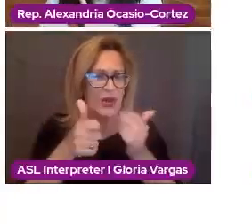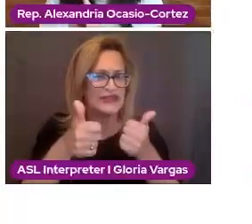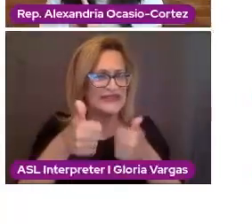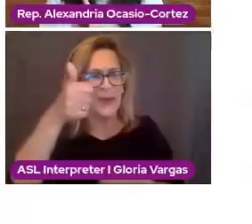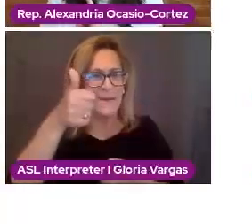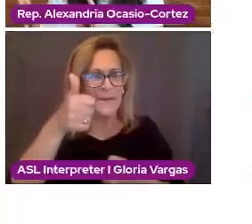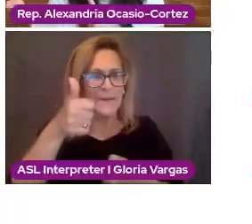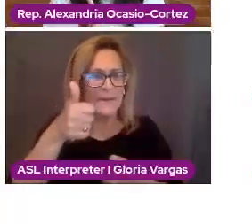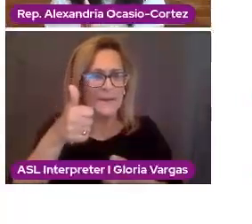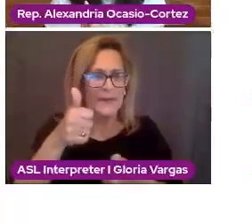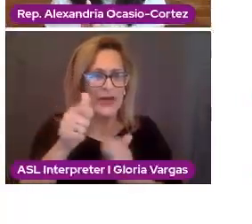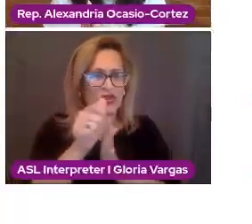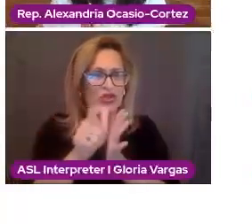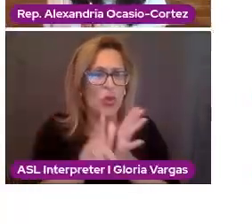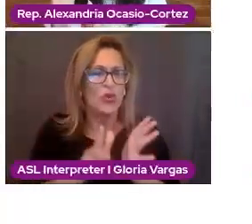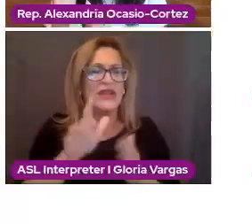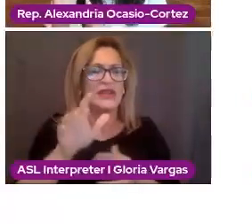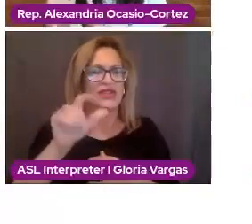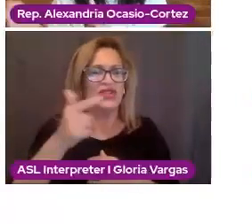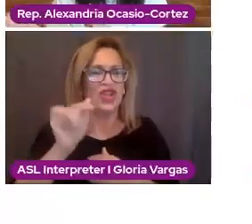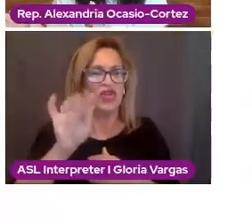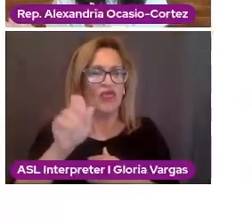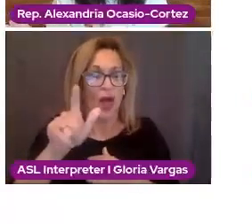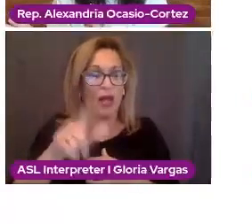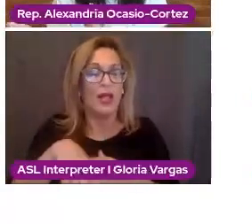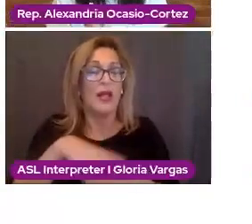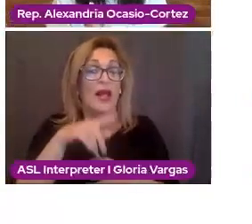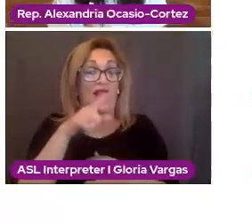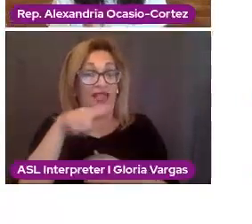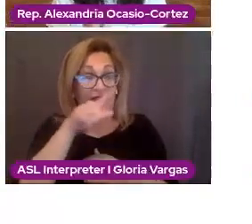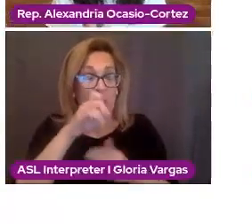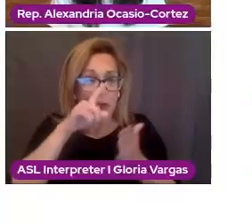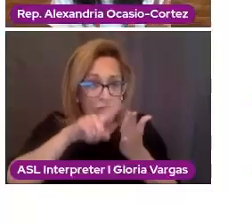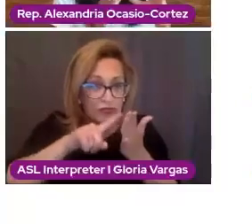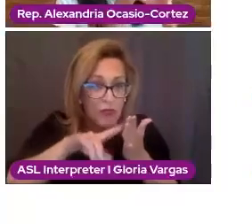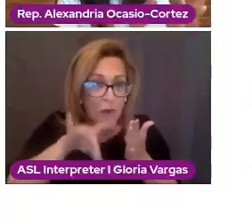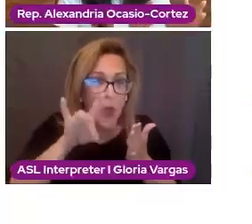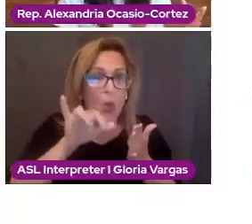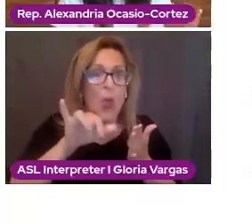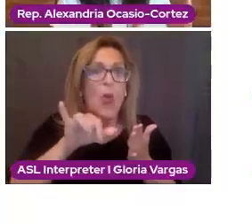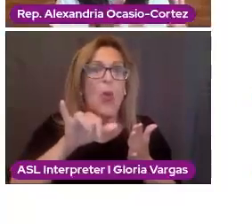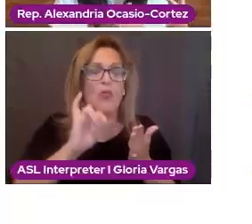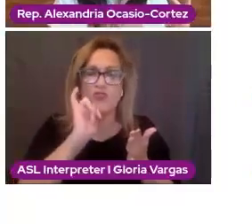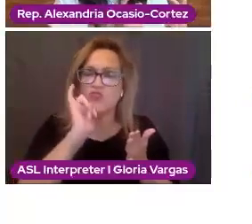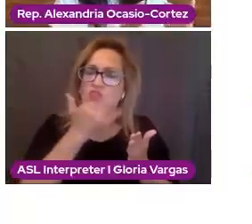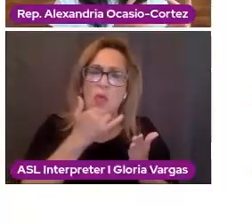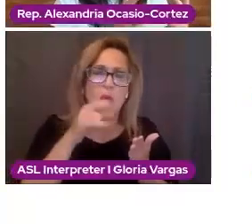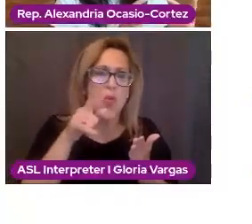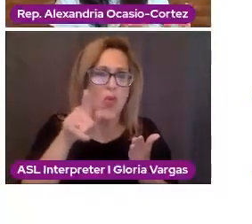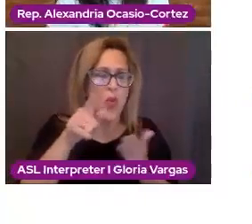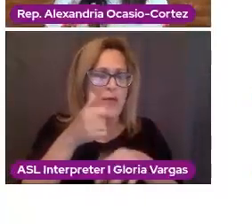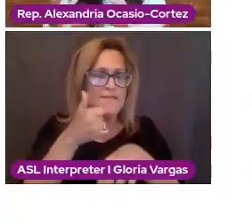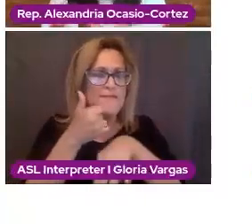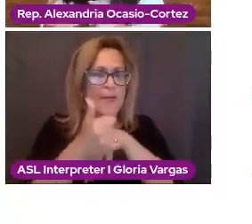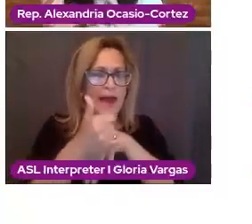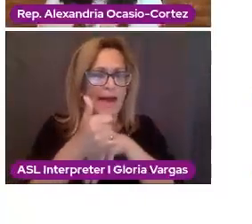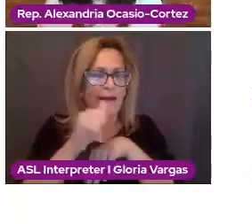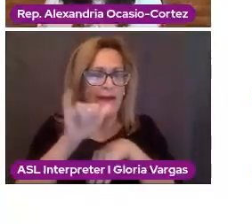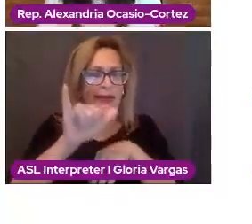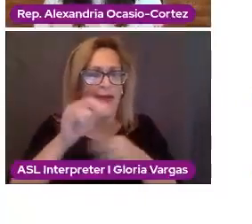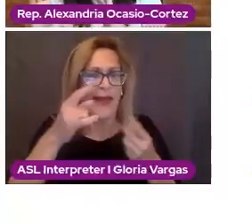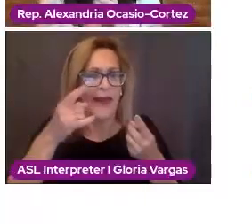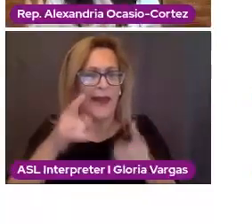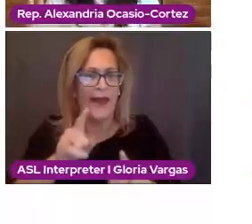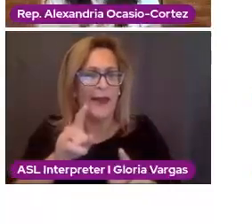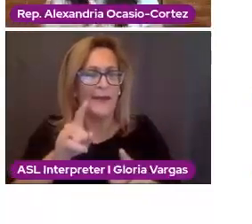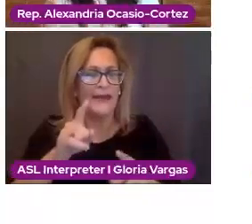are going to be any criminal charges or prosecutions that result from that, those prosecutions don't happen in Congress, they happen in